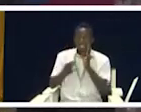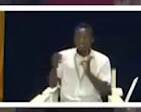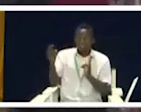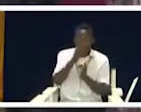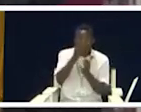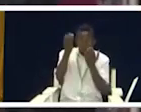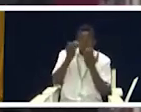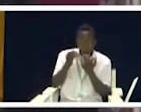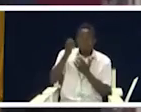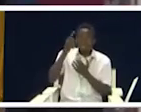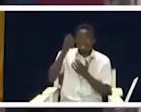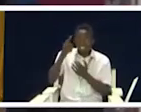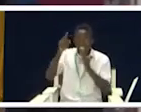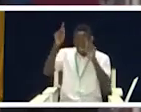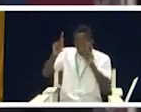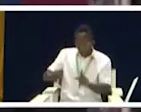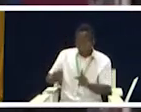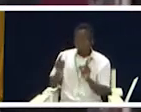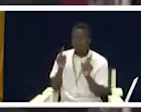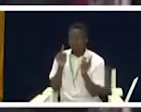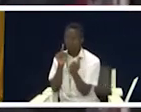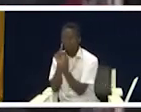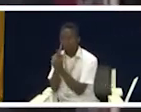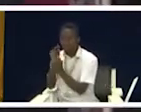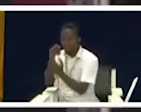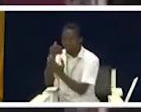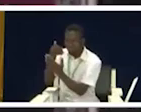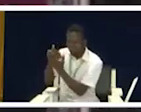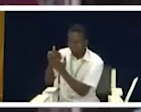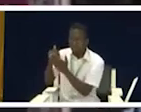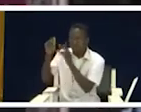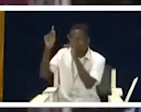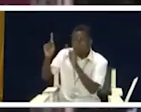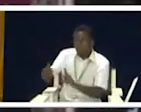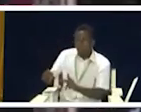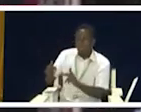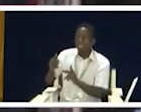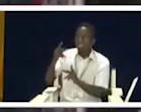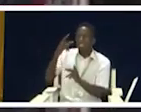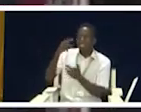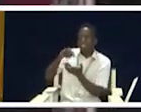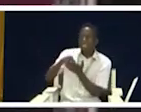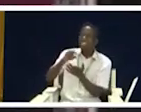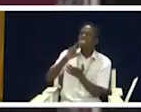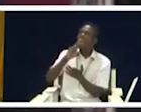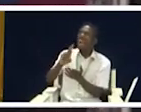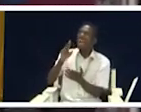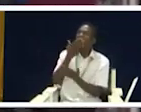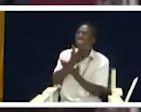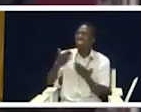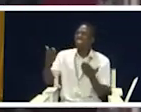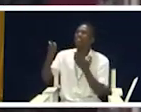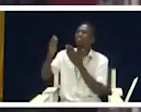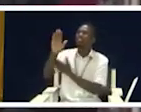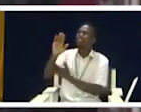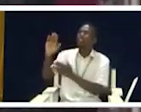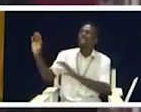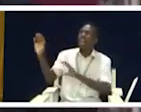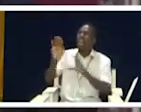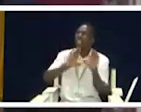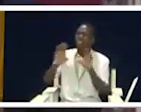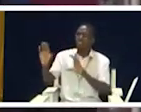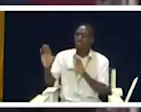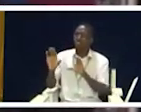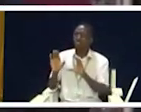some actions, then you can say you understand the person. Let's look at some of the things that God have done. Then we can peep into how wonderful he